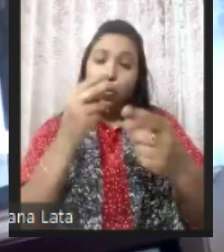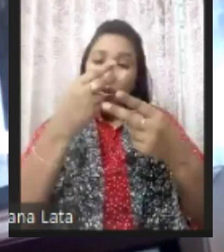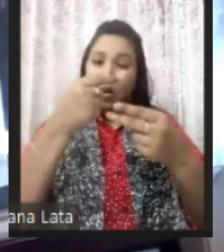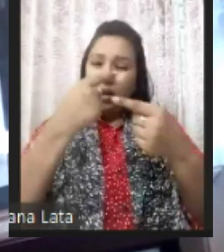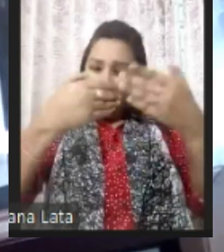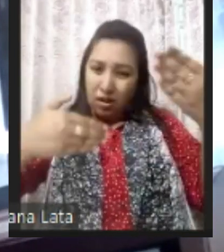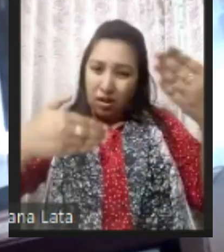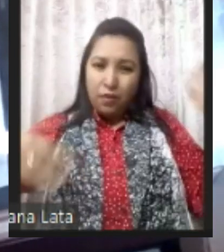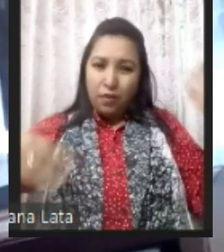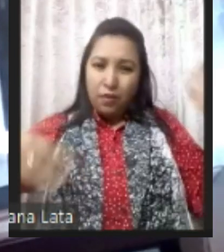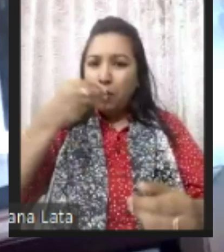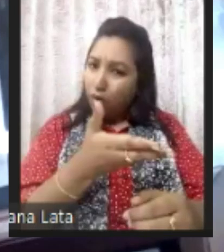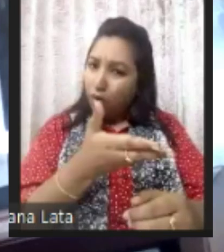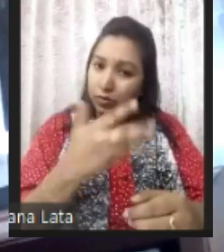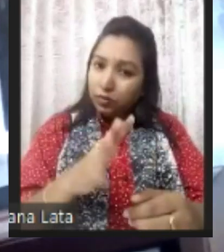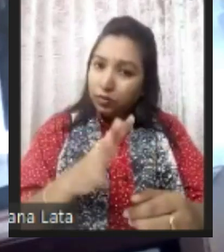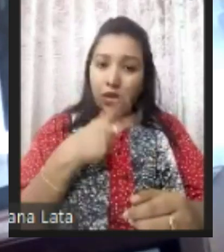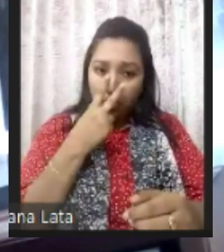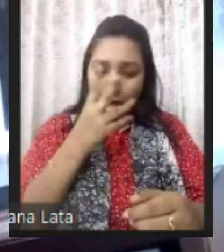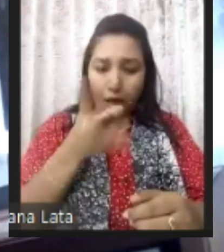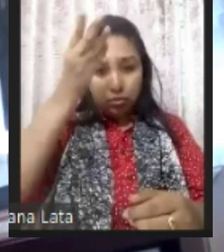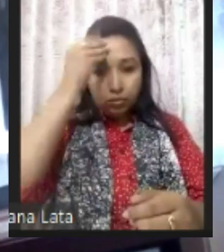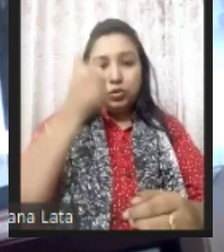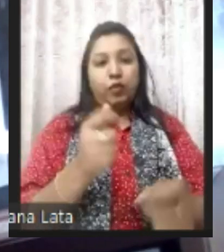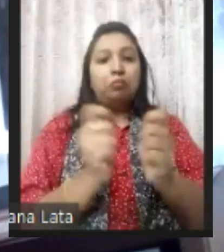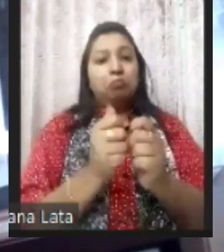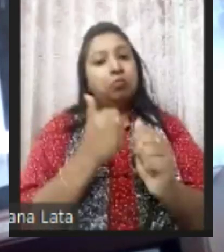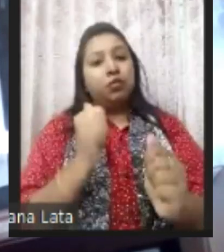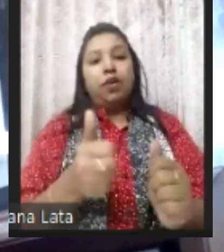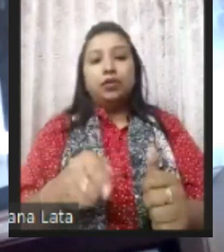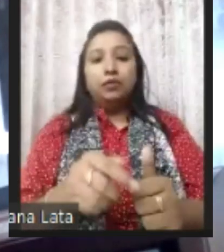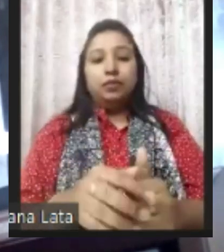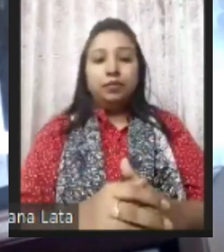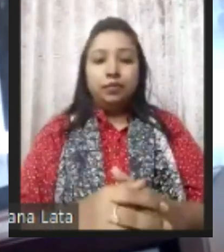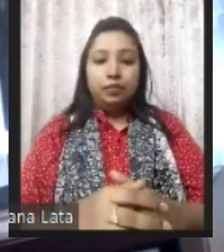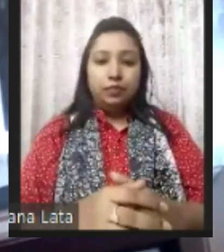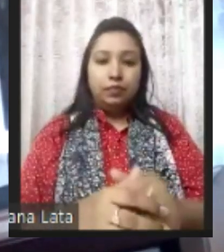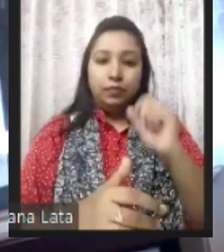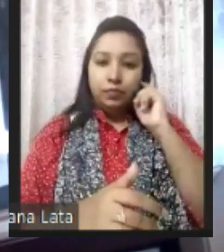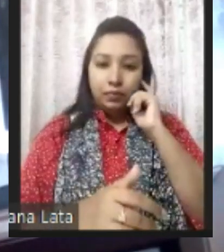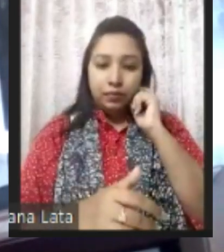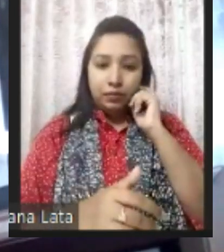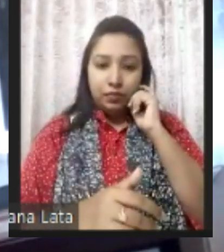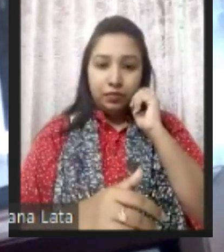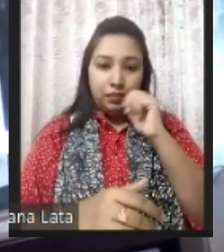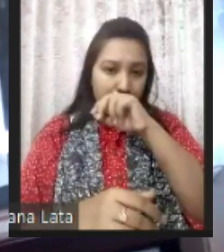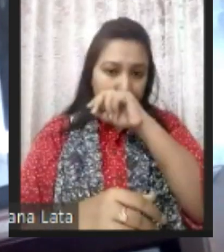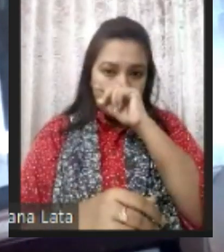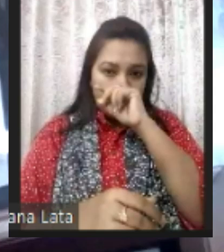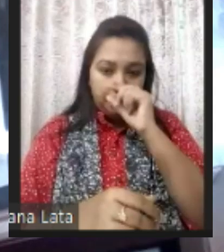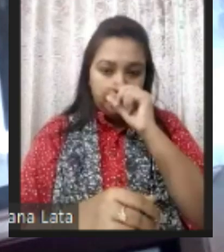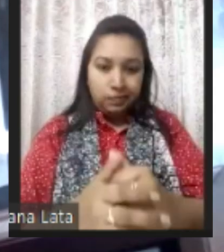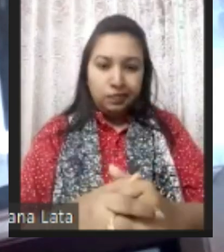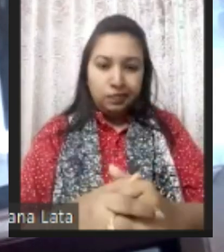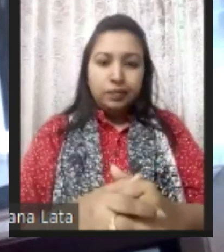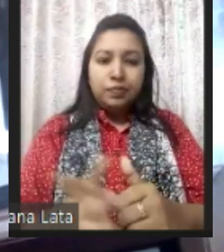we assume that we can help more people. Like I was just checking the latest stats, which BPS published back in last June. So